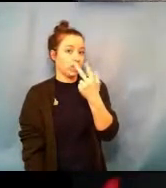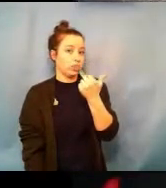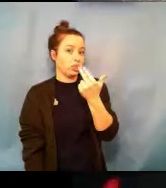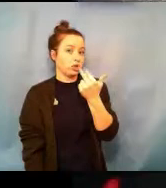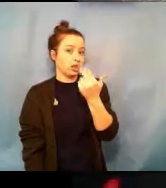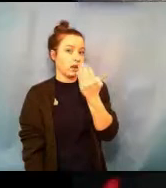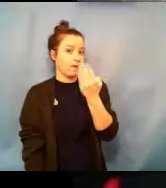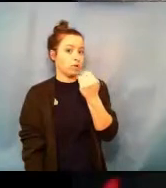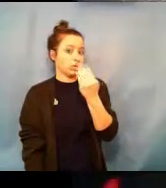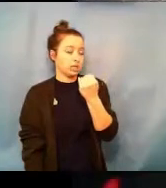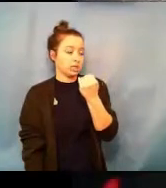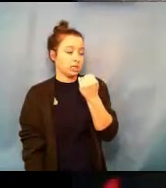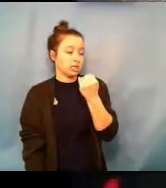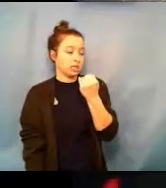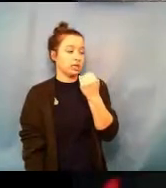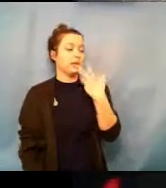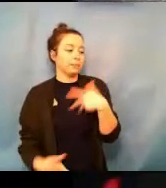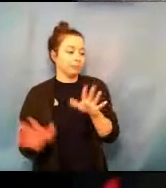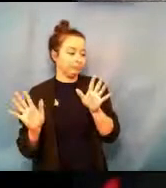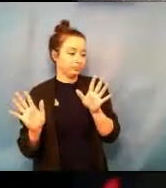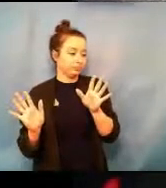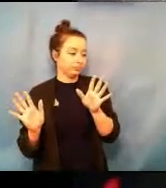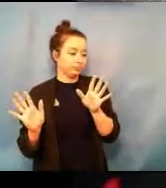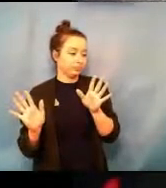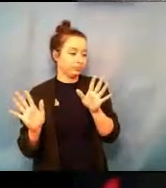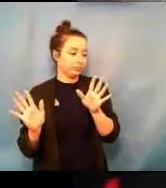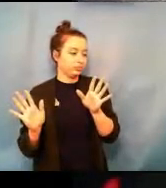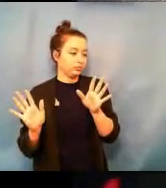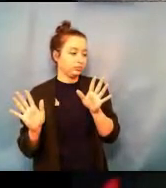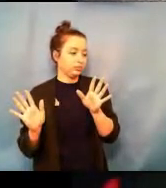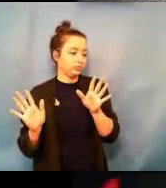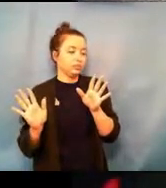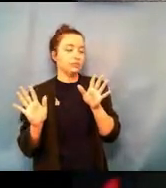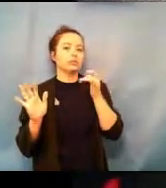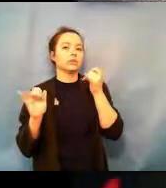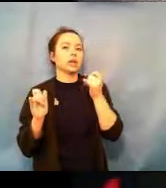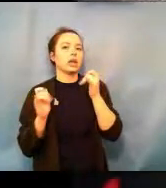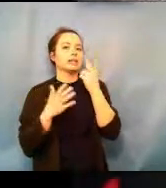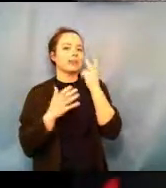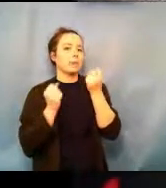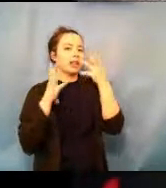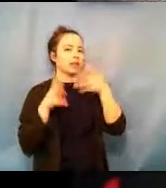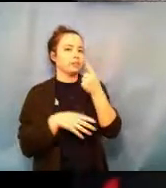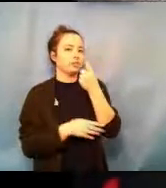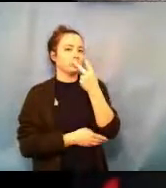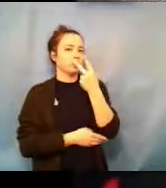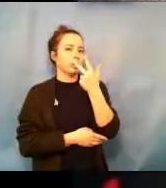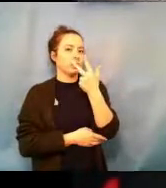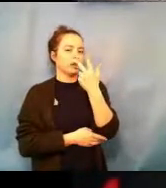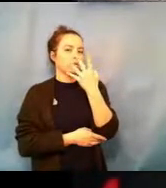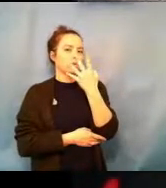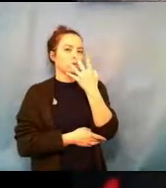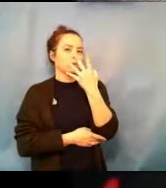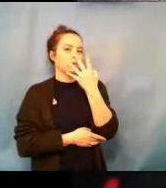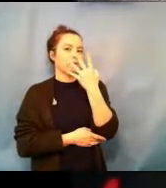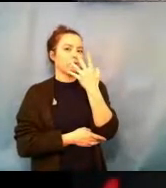12, 13, 14, done. Now I'm going to circle the ones I have left. Let's count them. 1, 2,